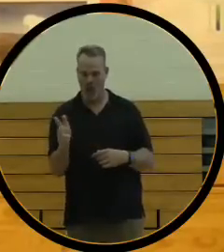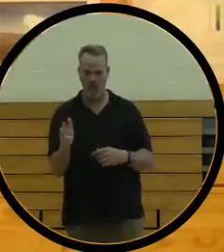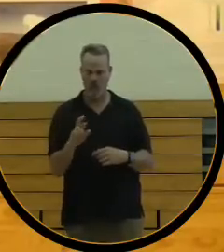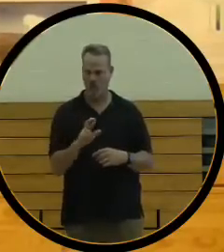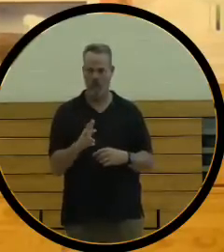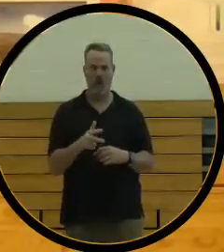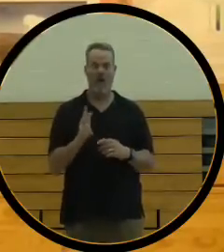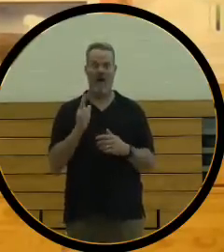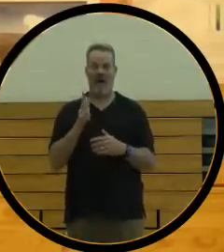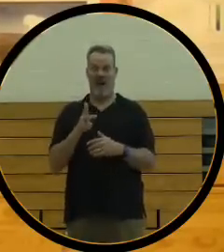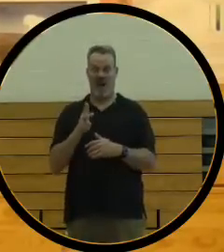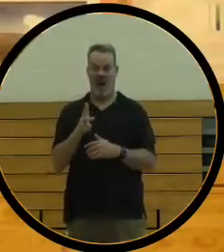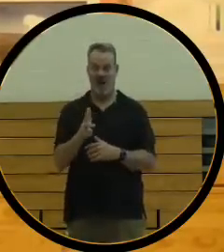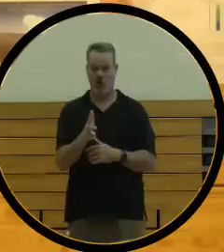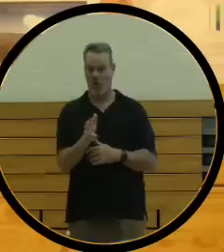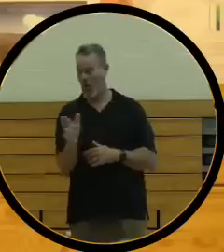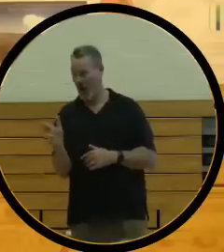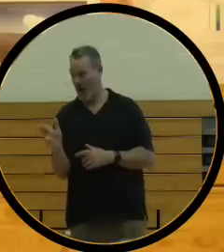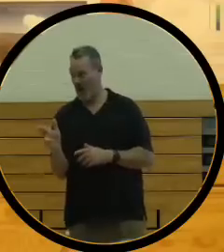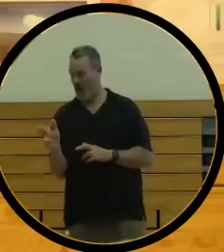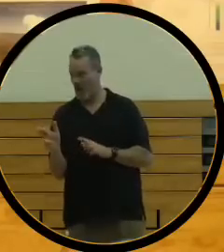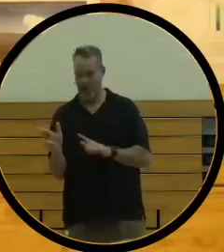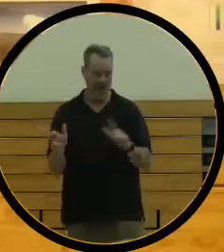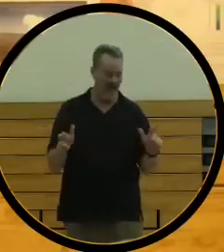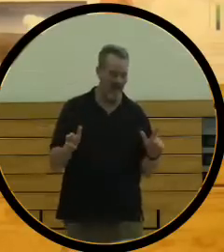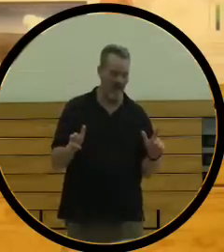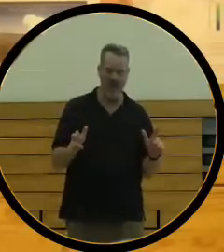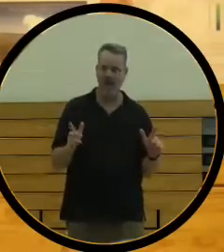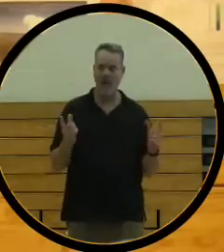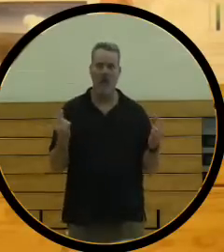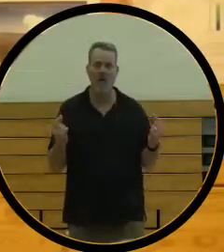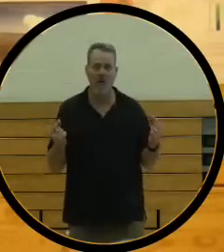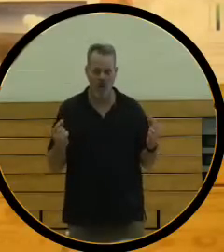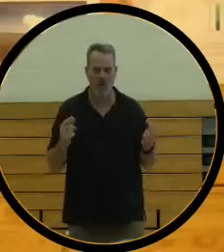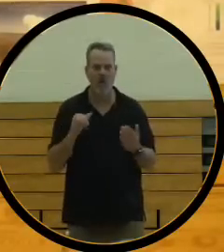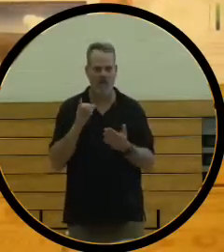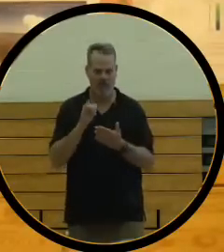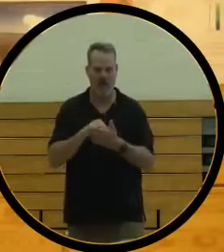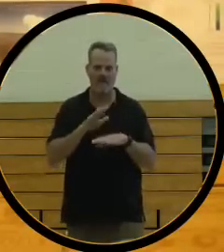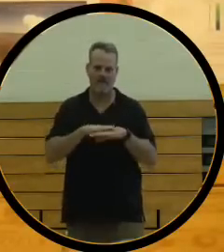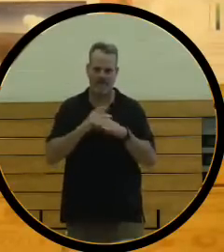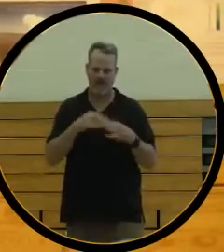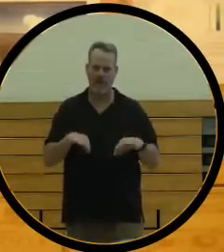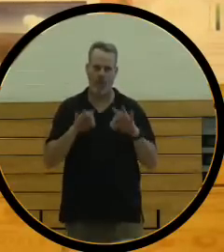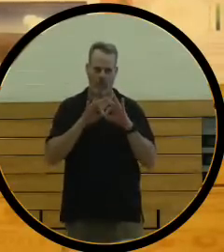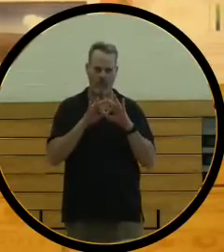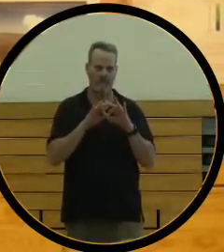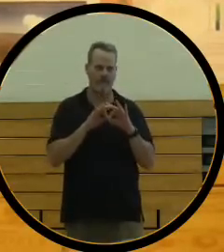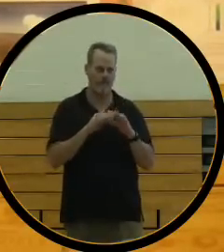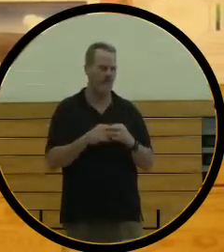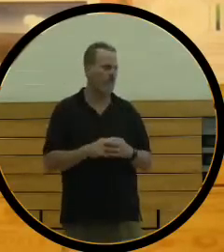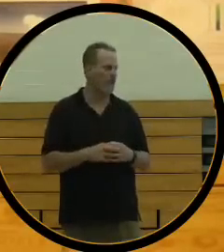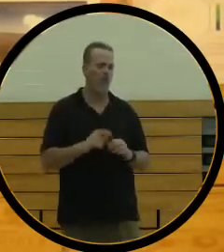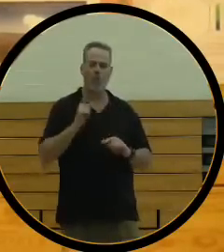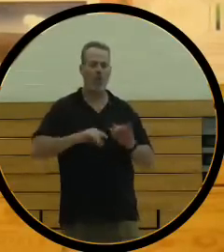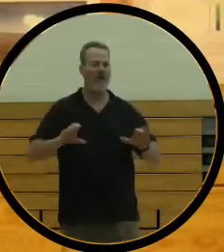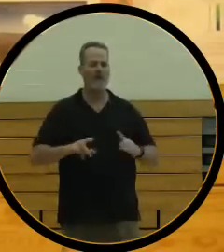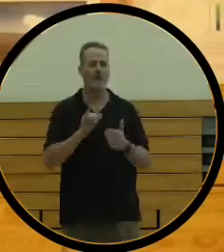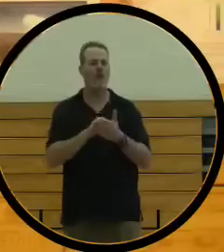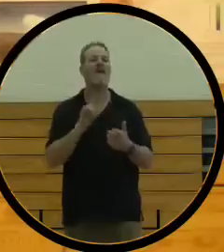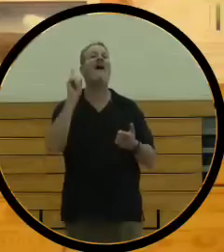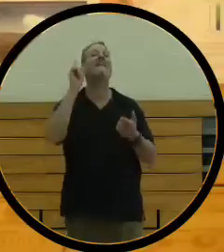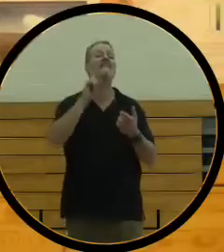right when I hit the highway? Do I turn to the left when I hit the highway, right? That's what you really want to know. But we can't do that until we react to